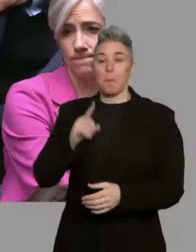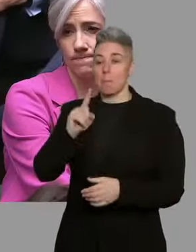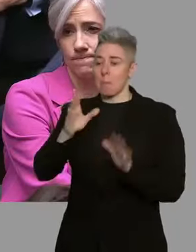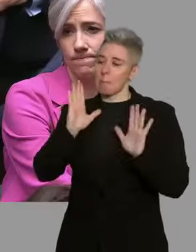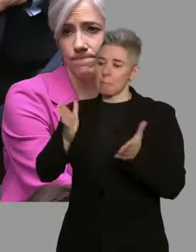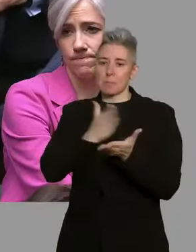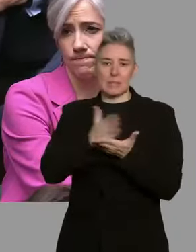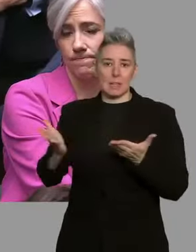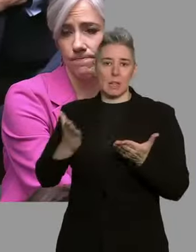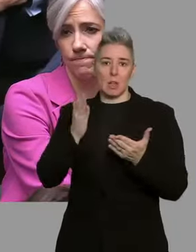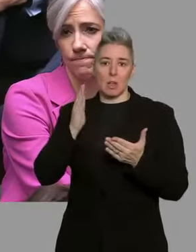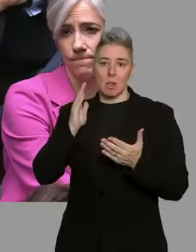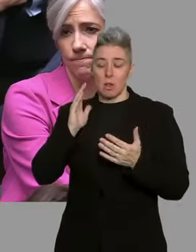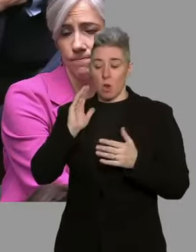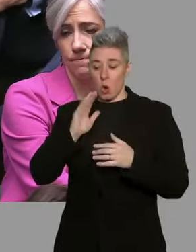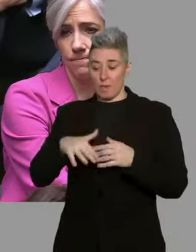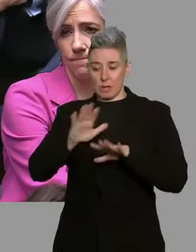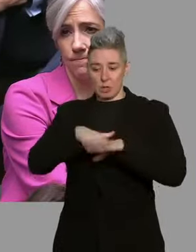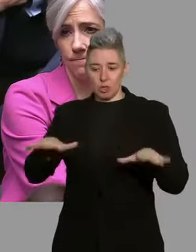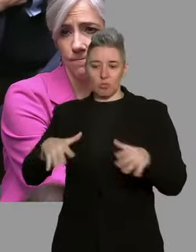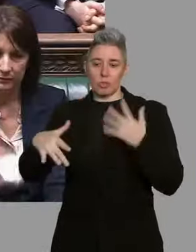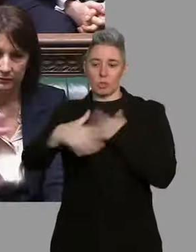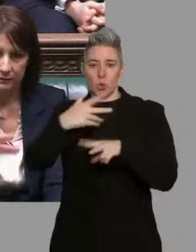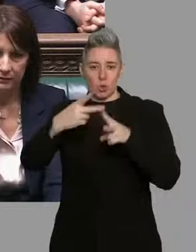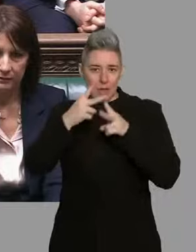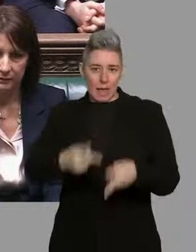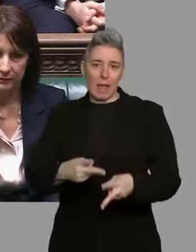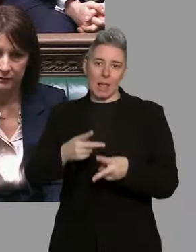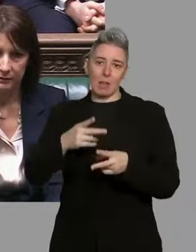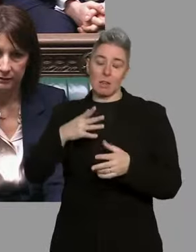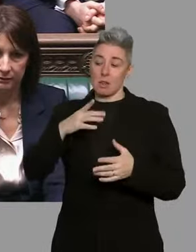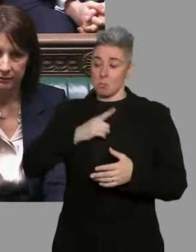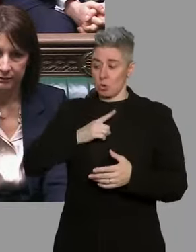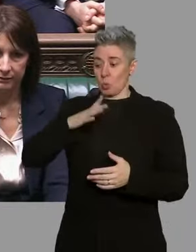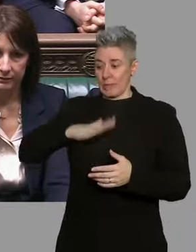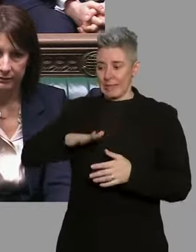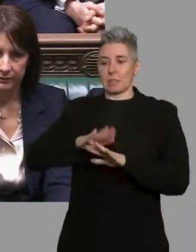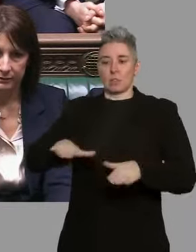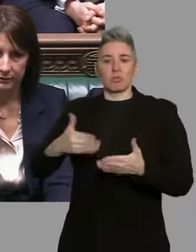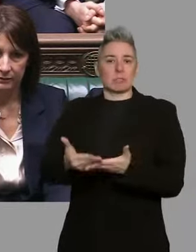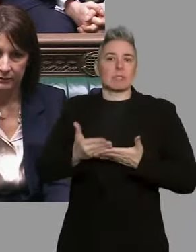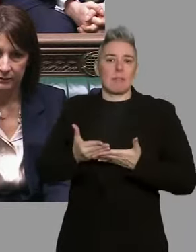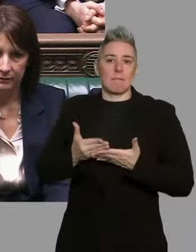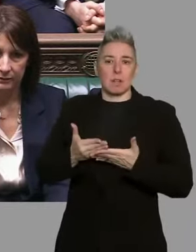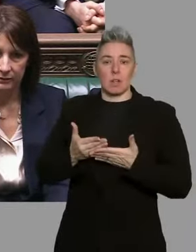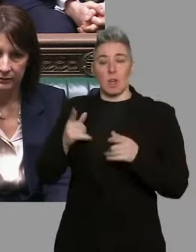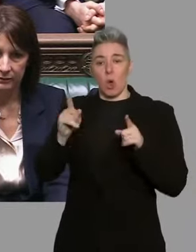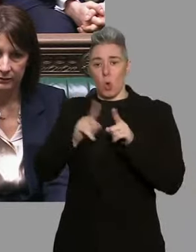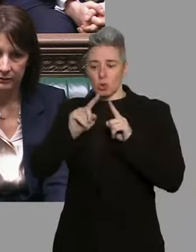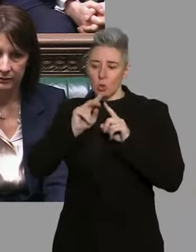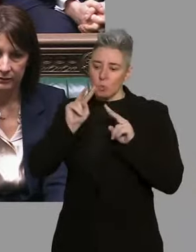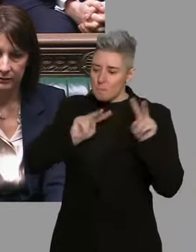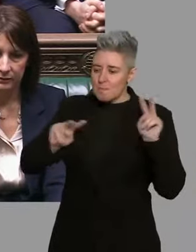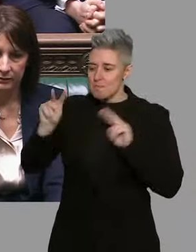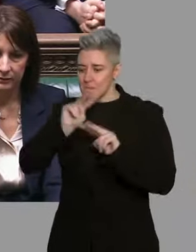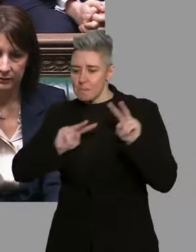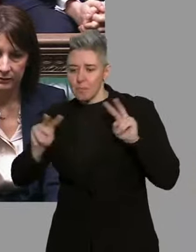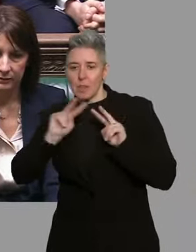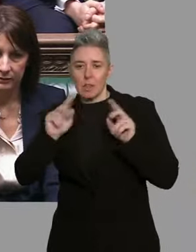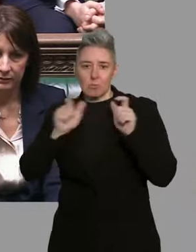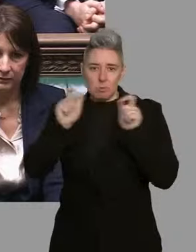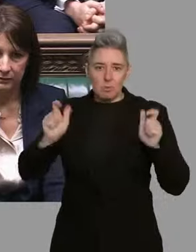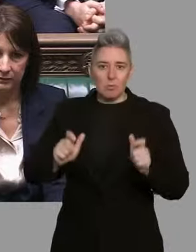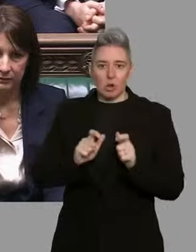young people safe and looking again about the framework for homeschooling, amongst other things. So we need to learn those